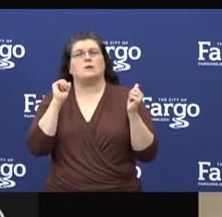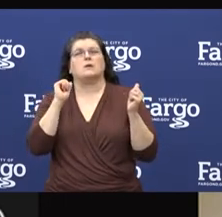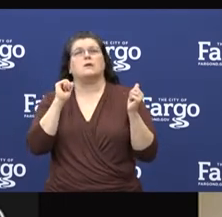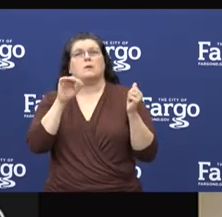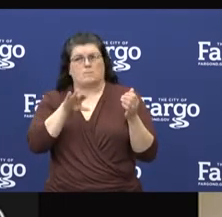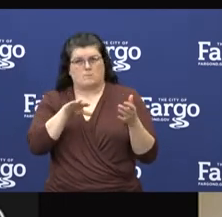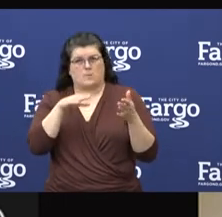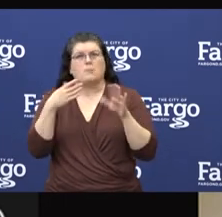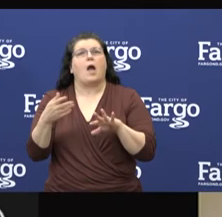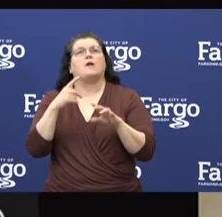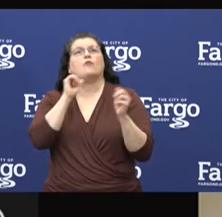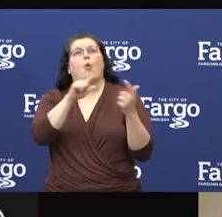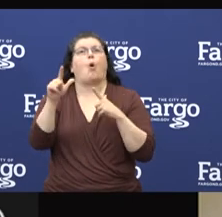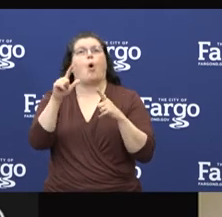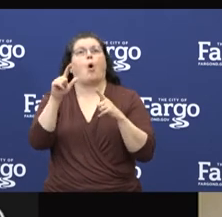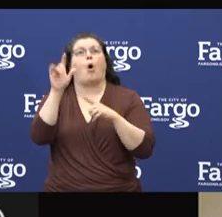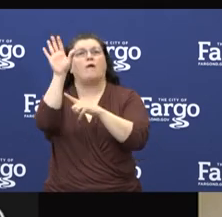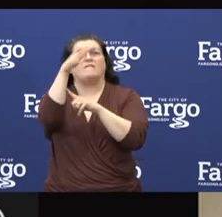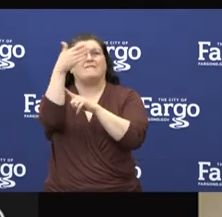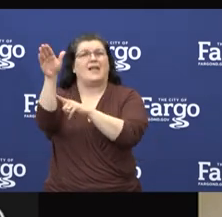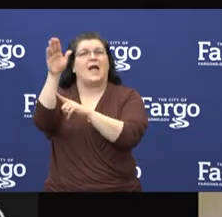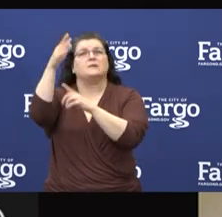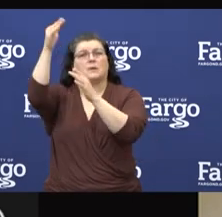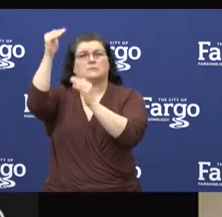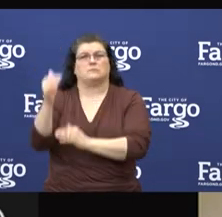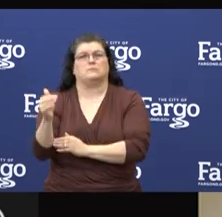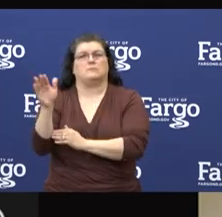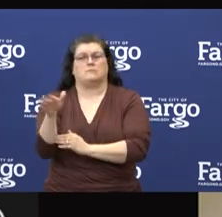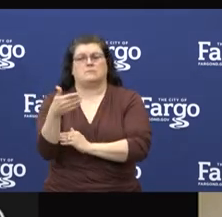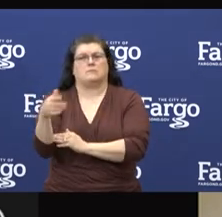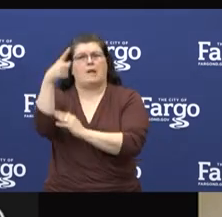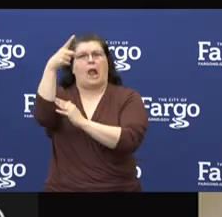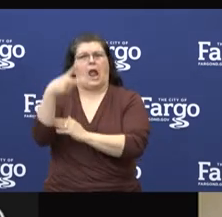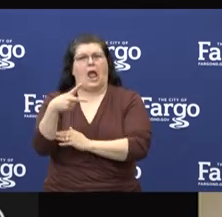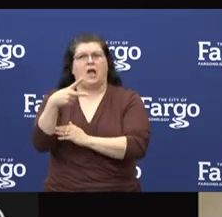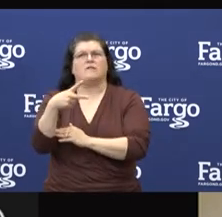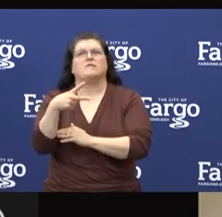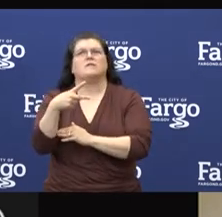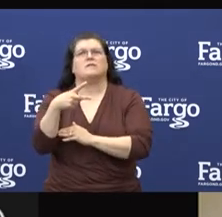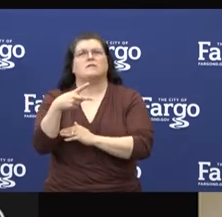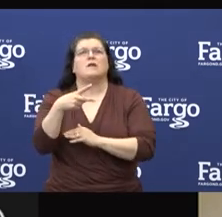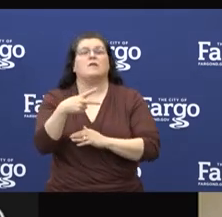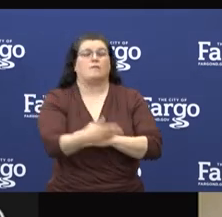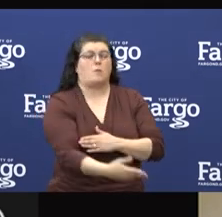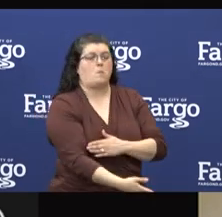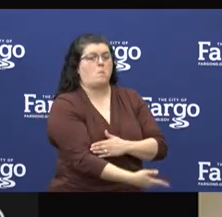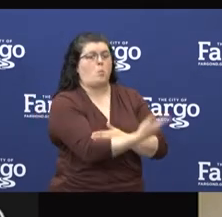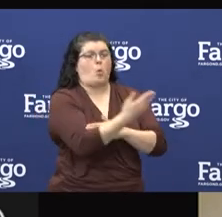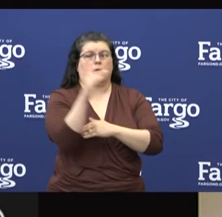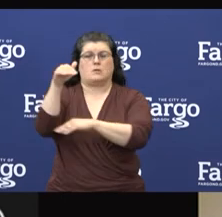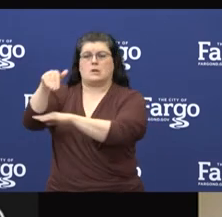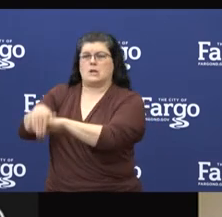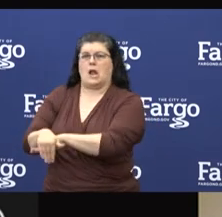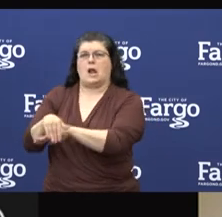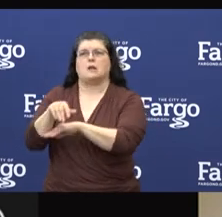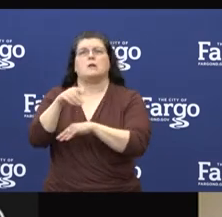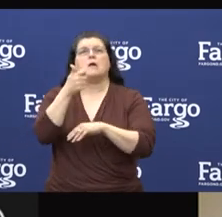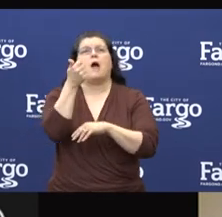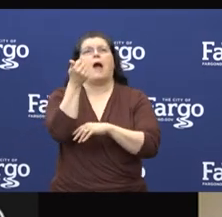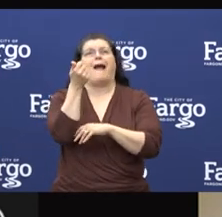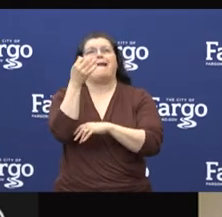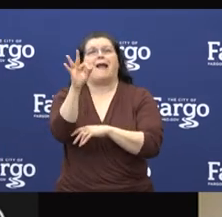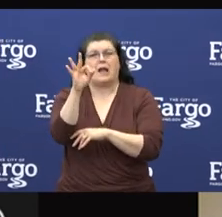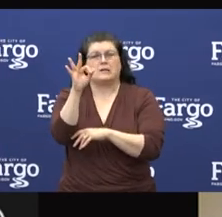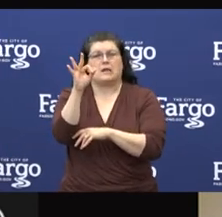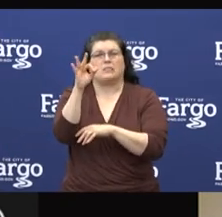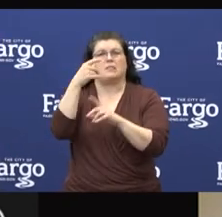and federal buildings in Minnesota to be flown at half staff from sunrise to sunset on the 19th of every month